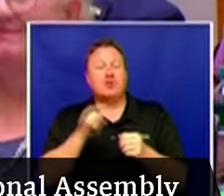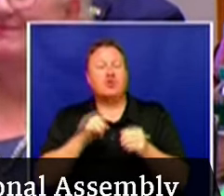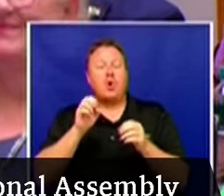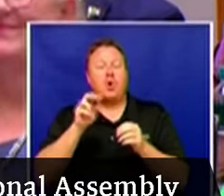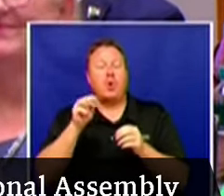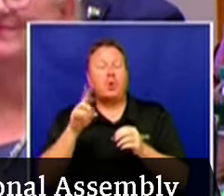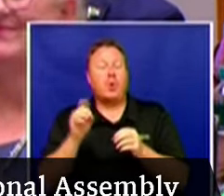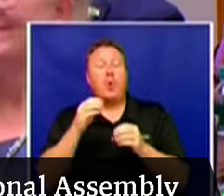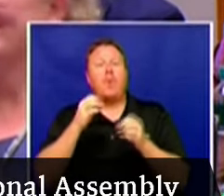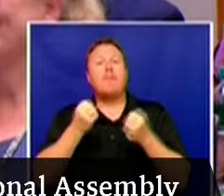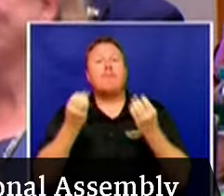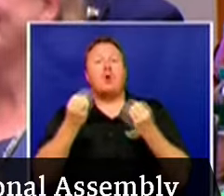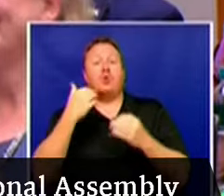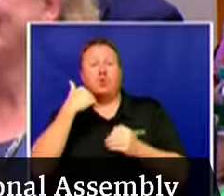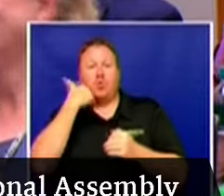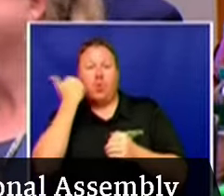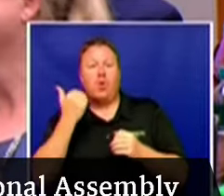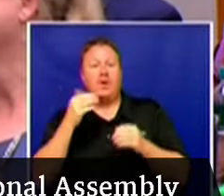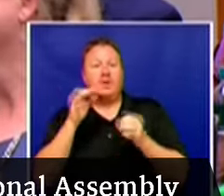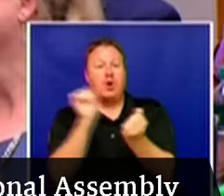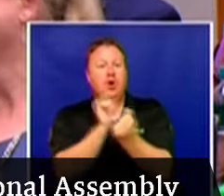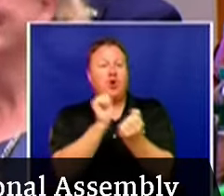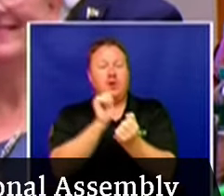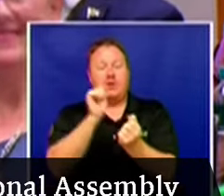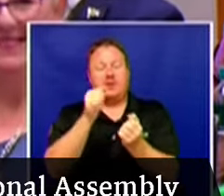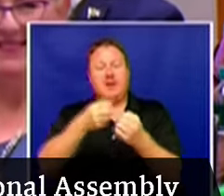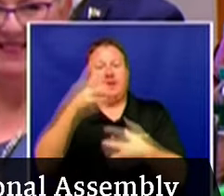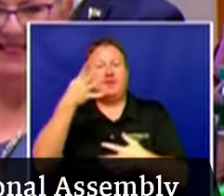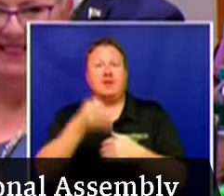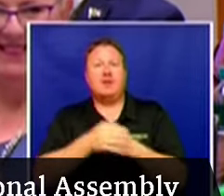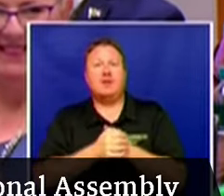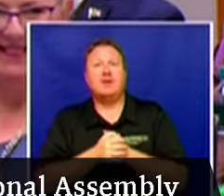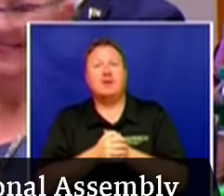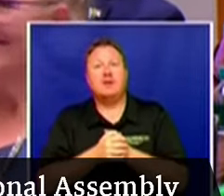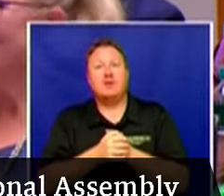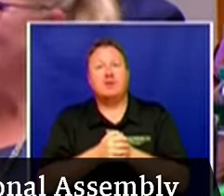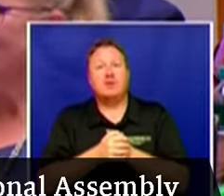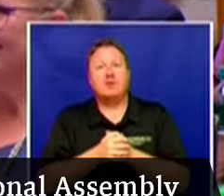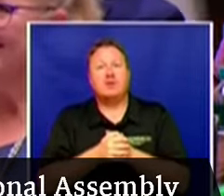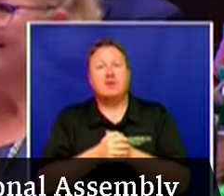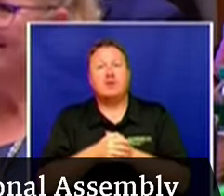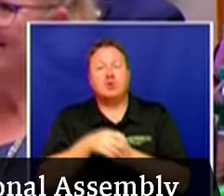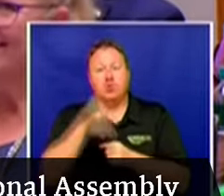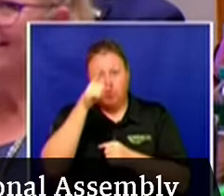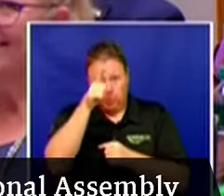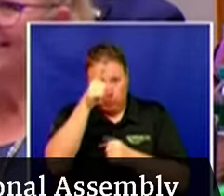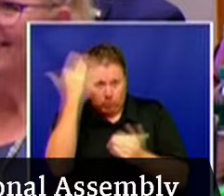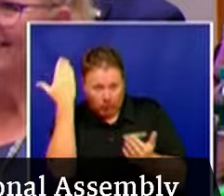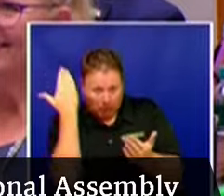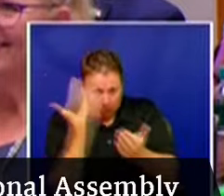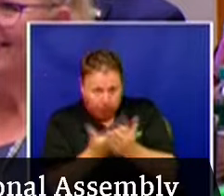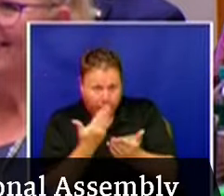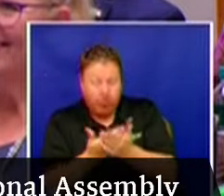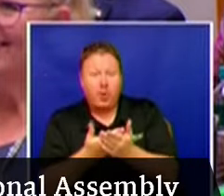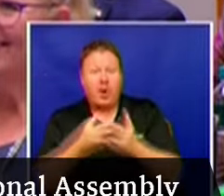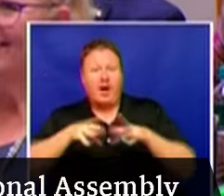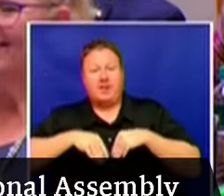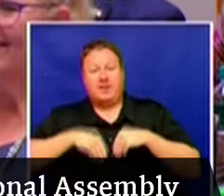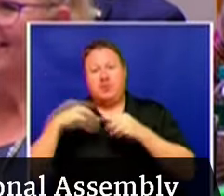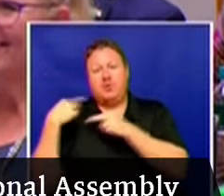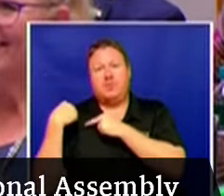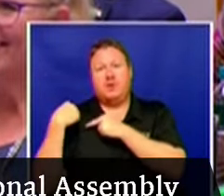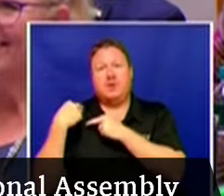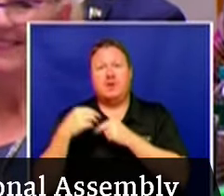Given that you... Order, honourable members. Order. Are you going to take responsibility and accept,